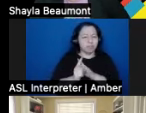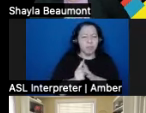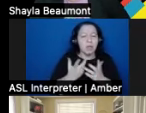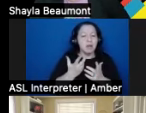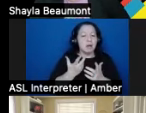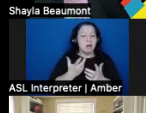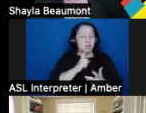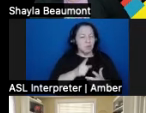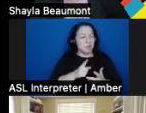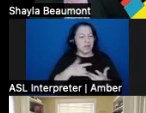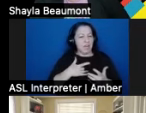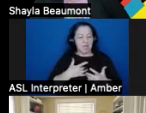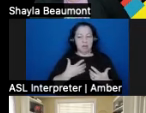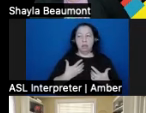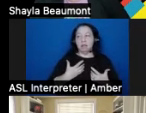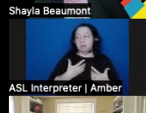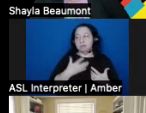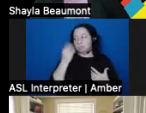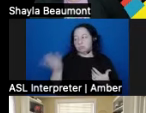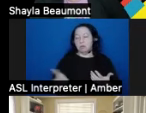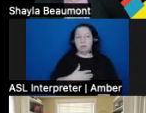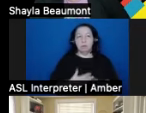directly impacted by,